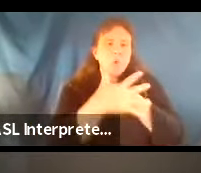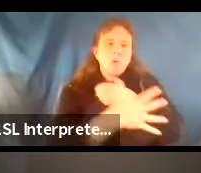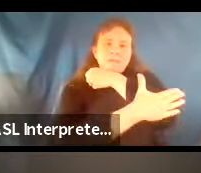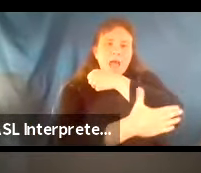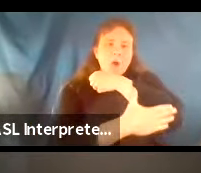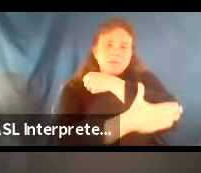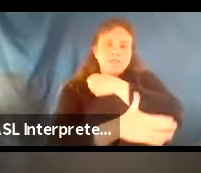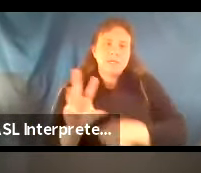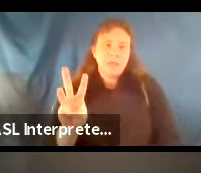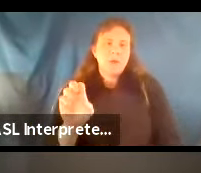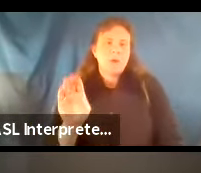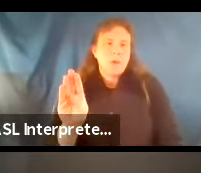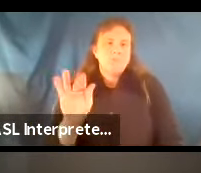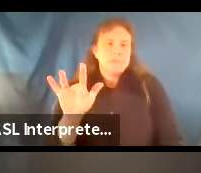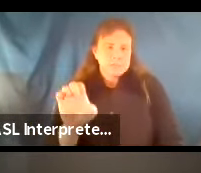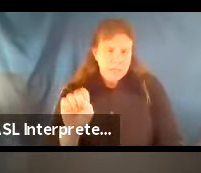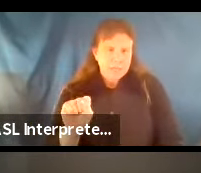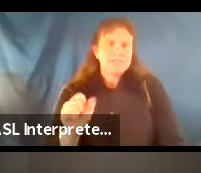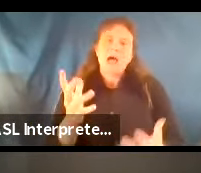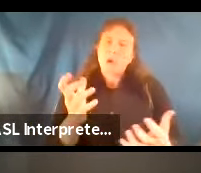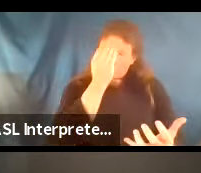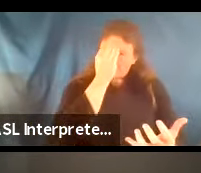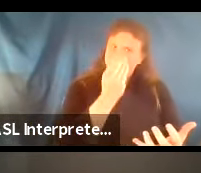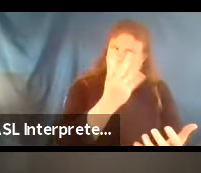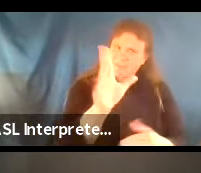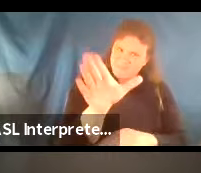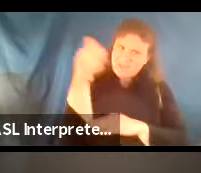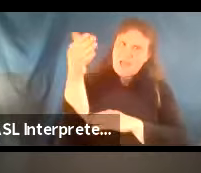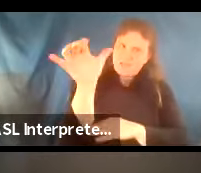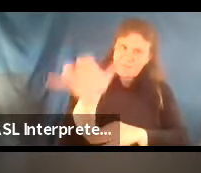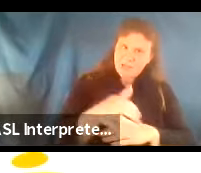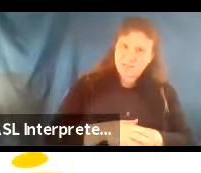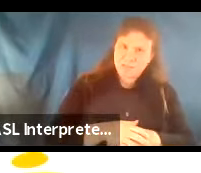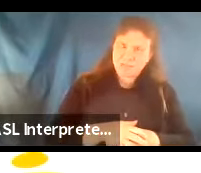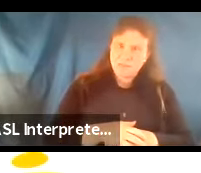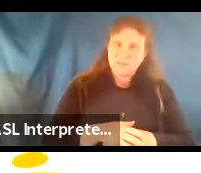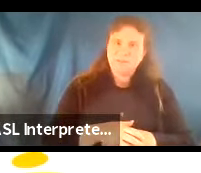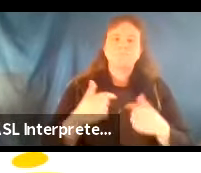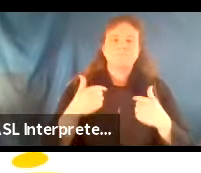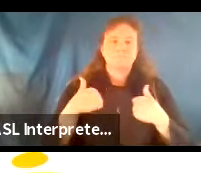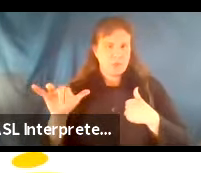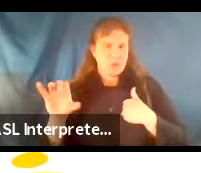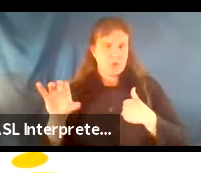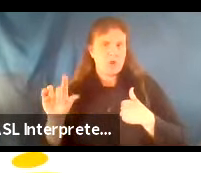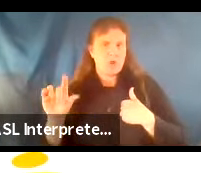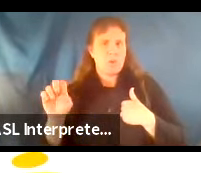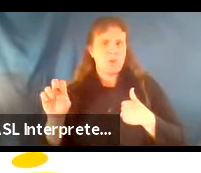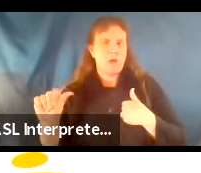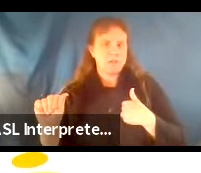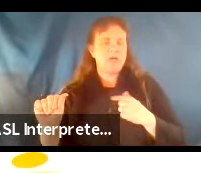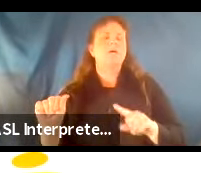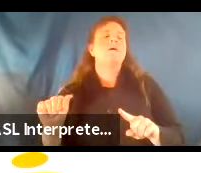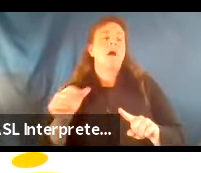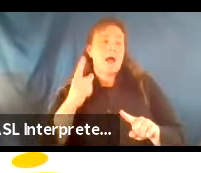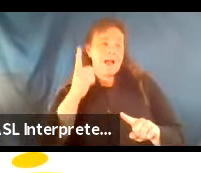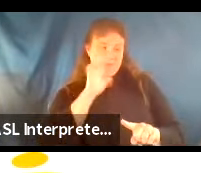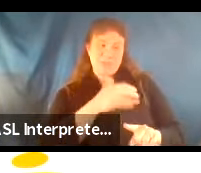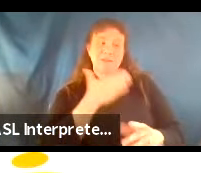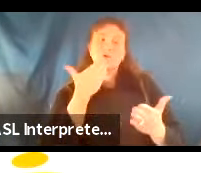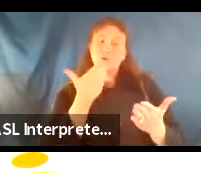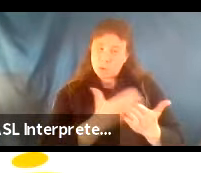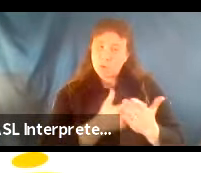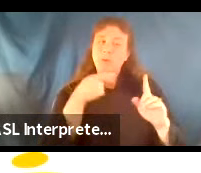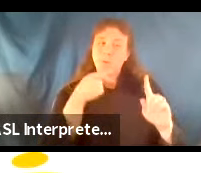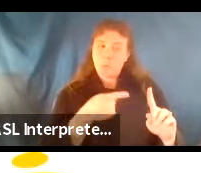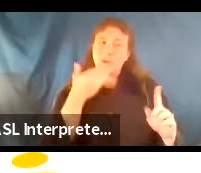flag that. Diana, I think that's a great flag. I mean, we're all kind of moving kind of quickly, and this is just the early beginnings, but it's important